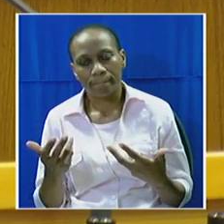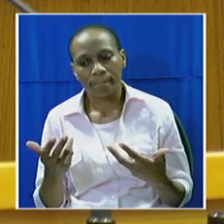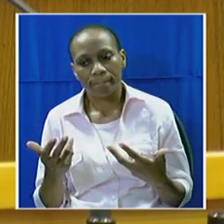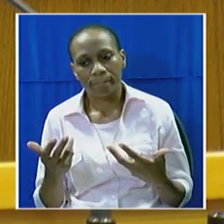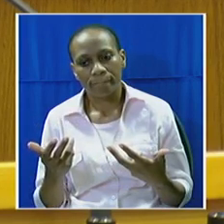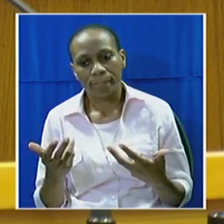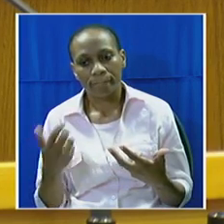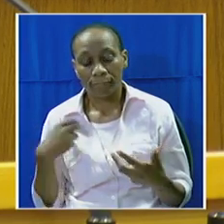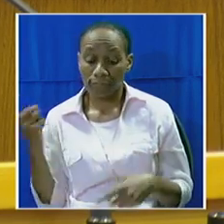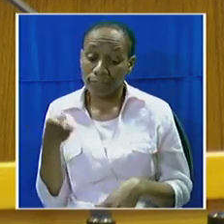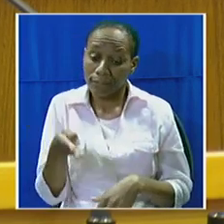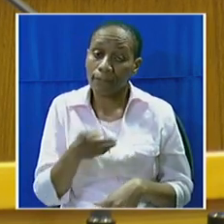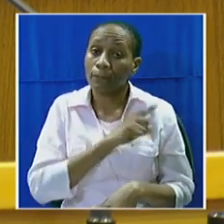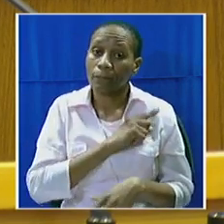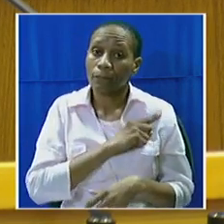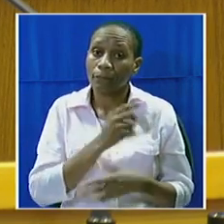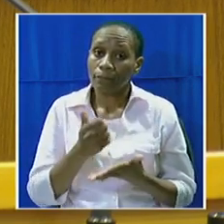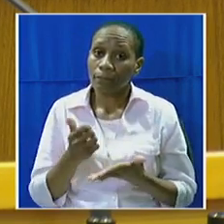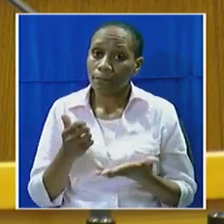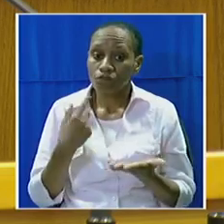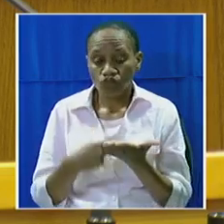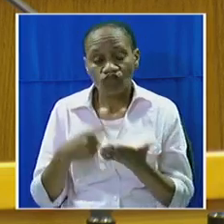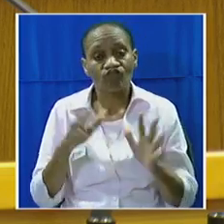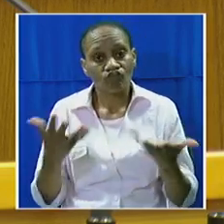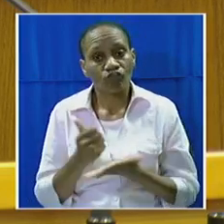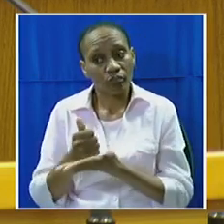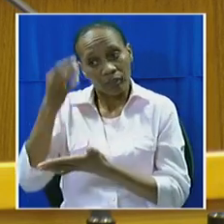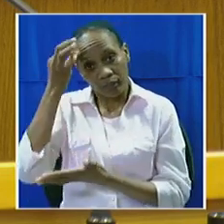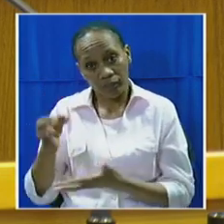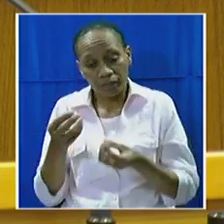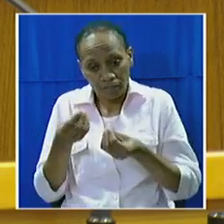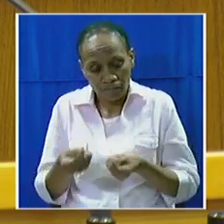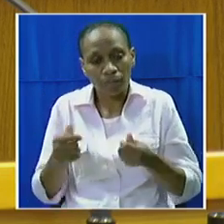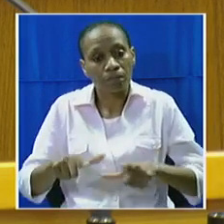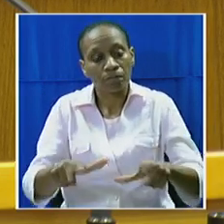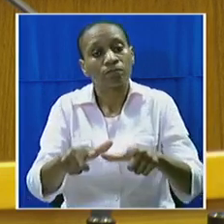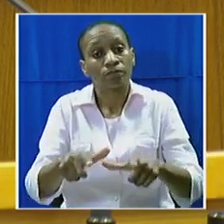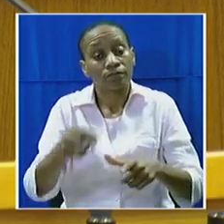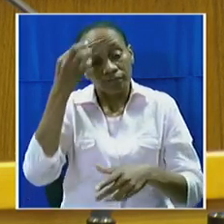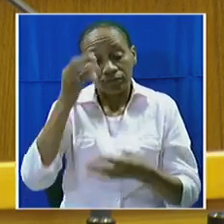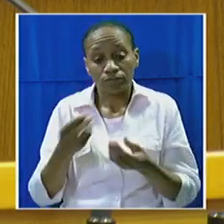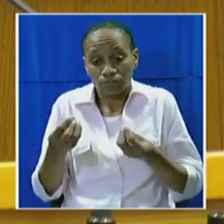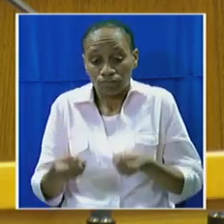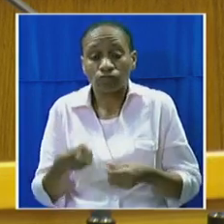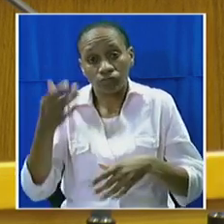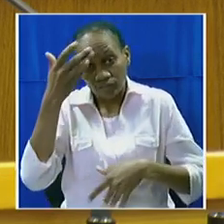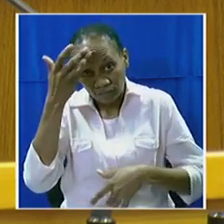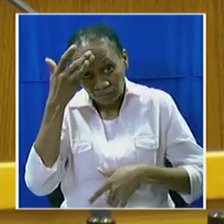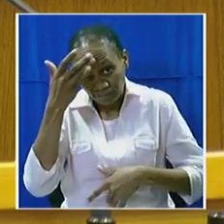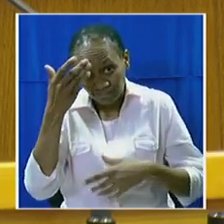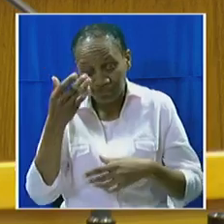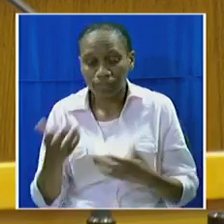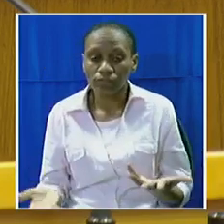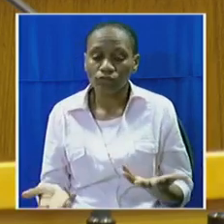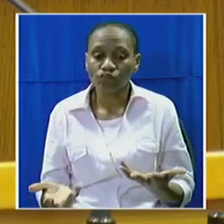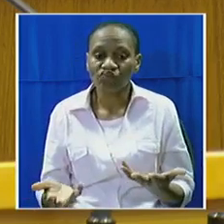gabalala nohulumento ncakasana lwasemakhaya ukuze ukhawulezeke ukuzisa